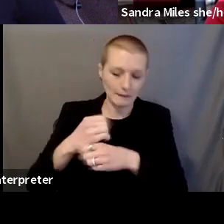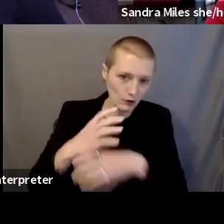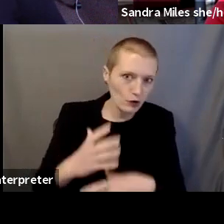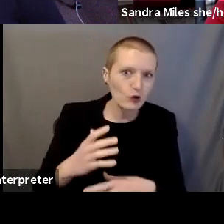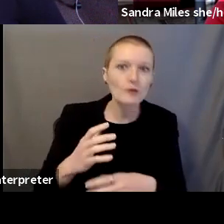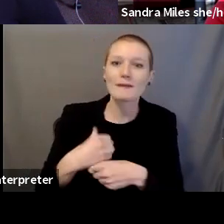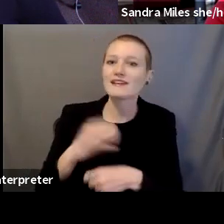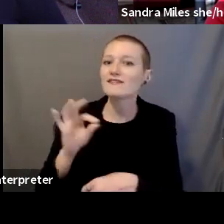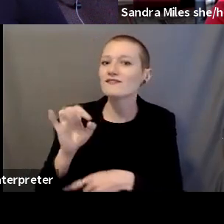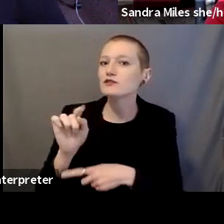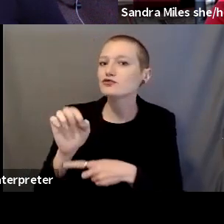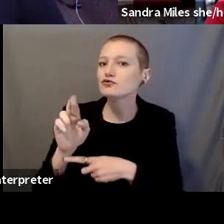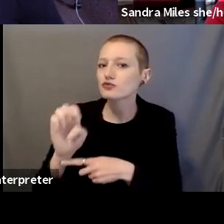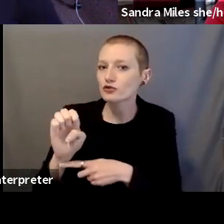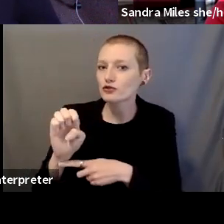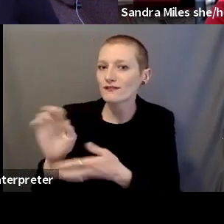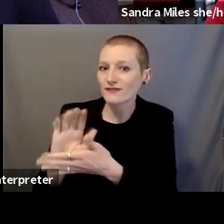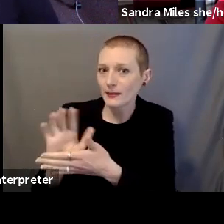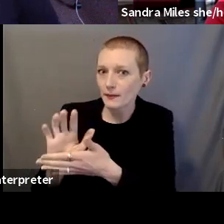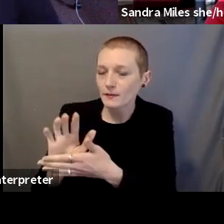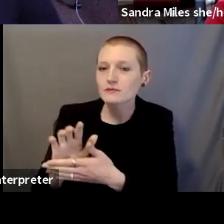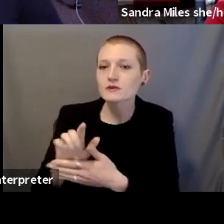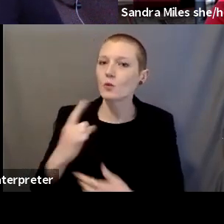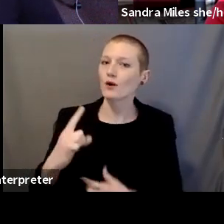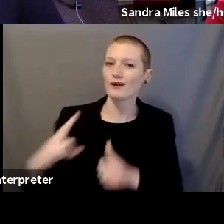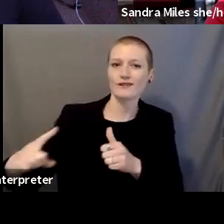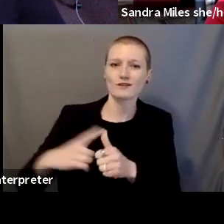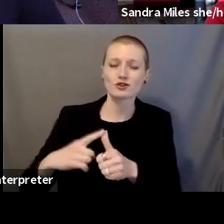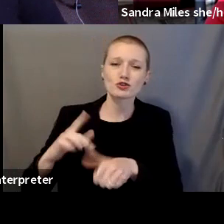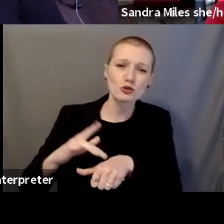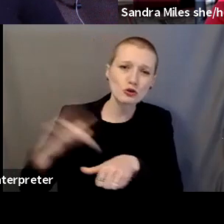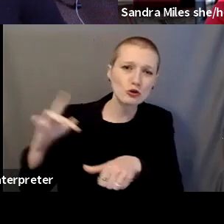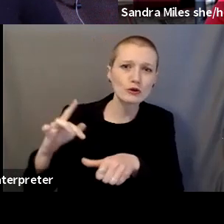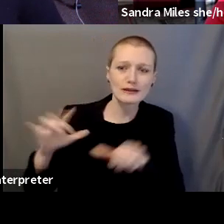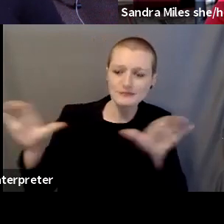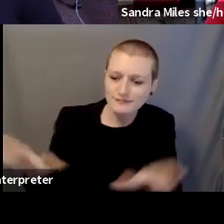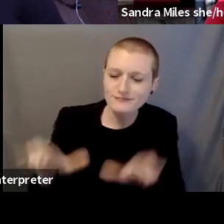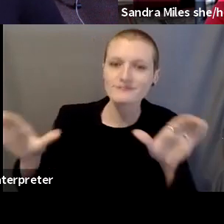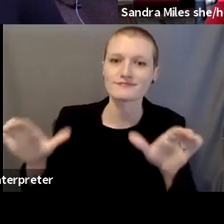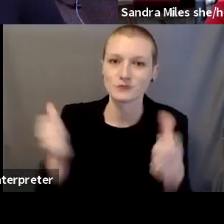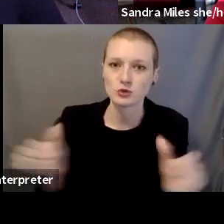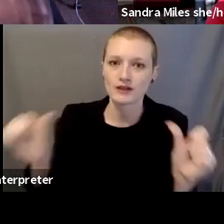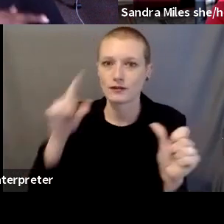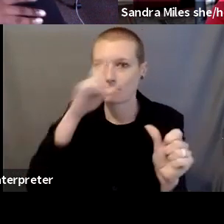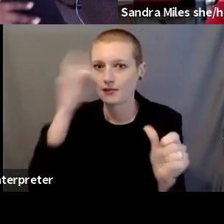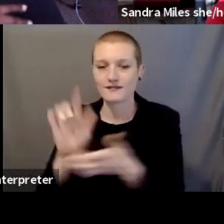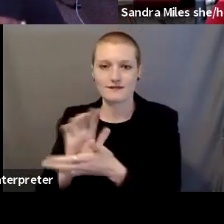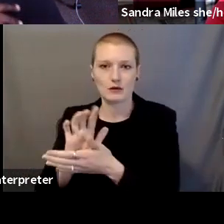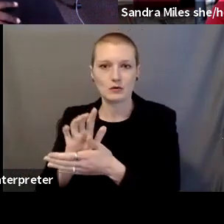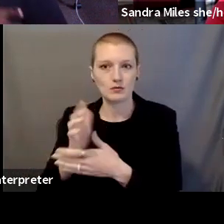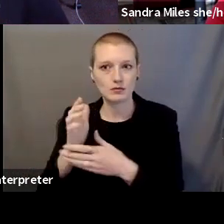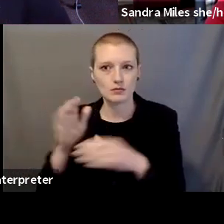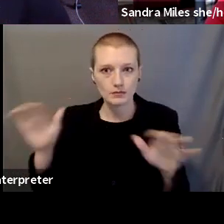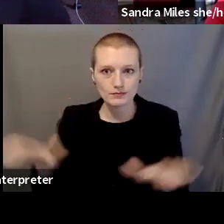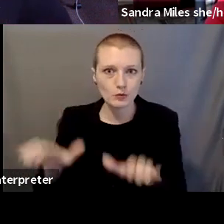or at least one of the early pioneers of the Black film movement. And like seeing come from that, from Oscar